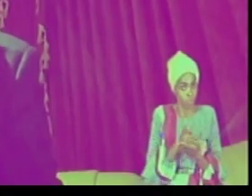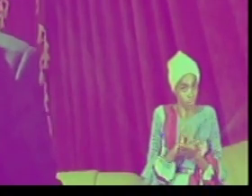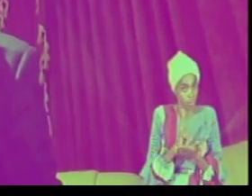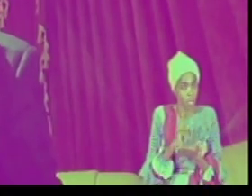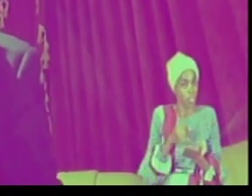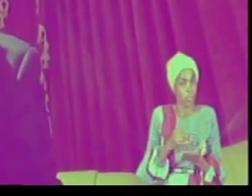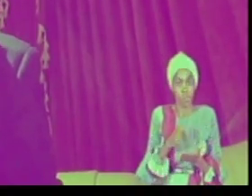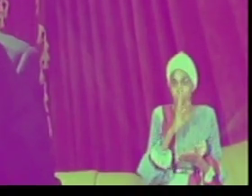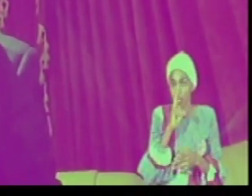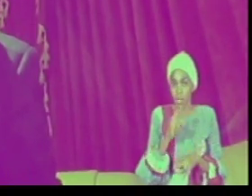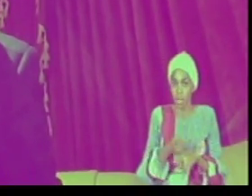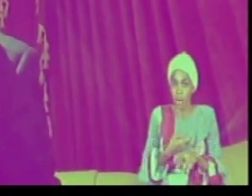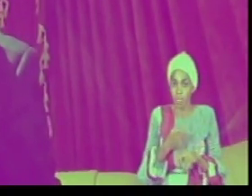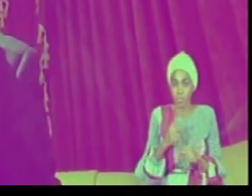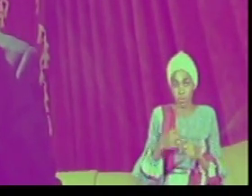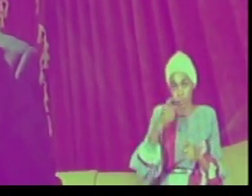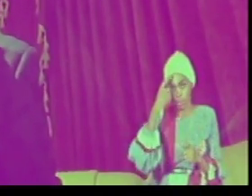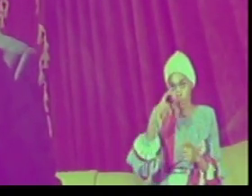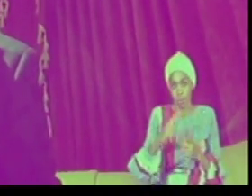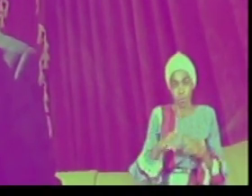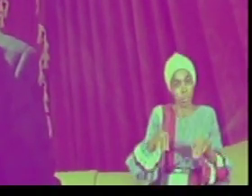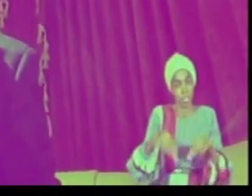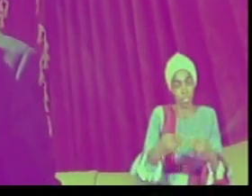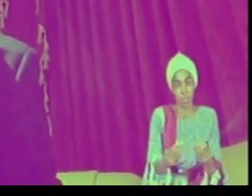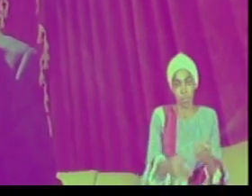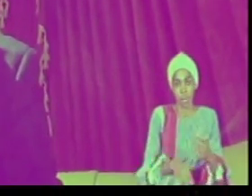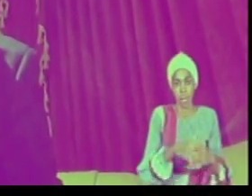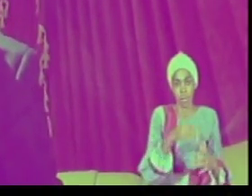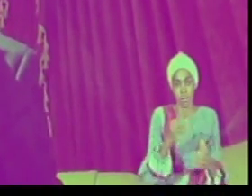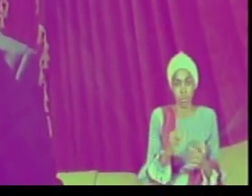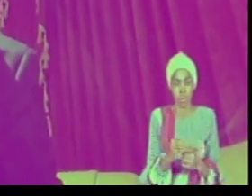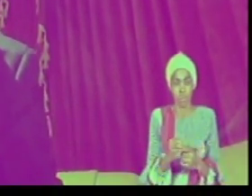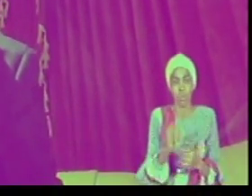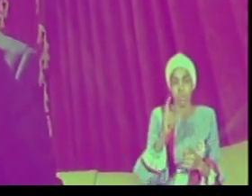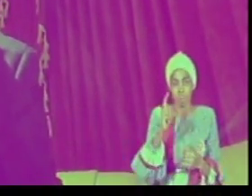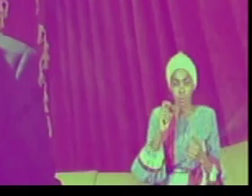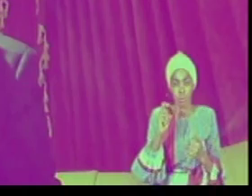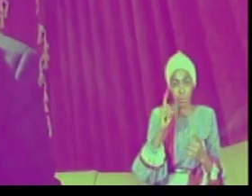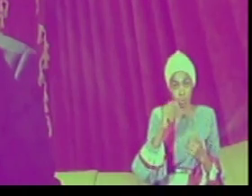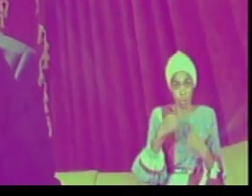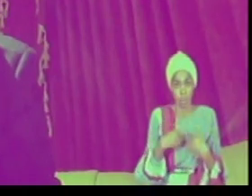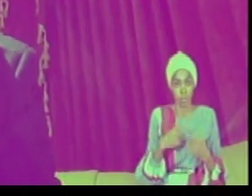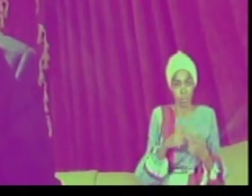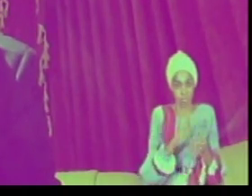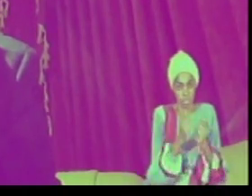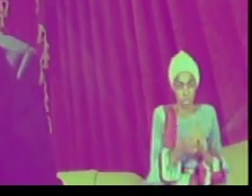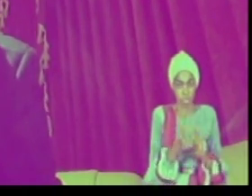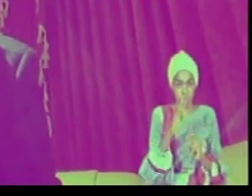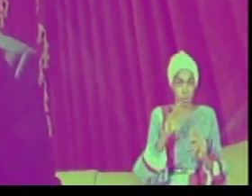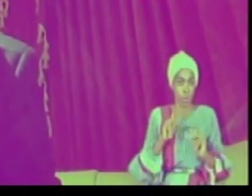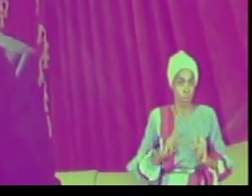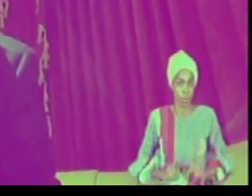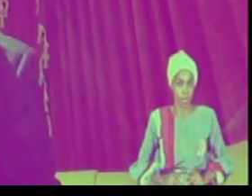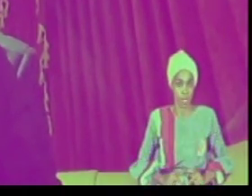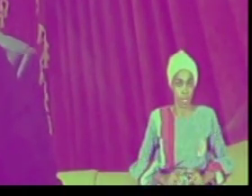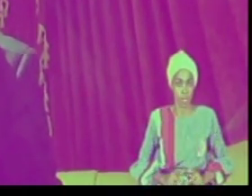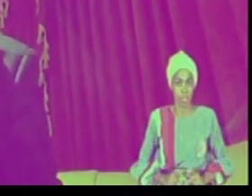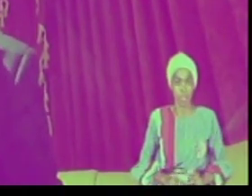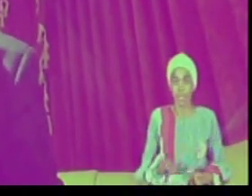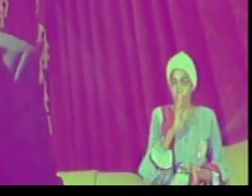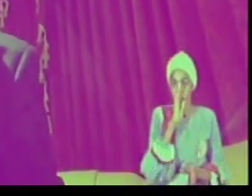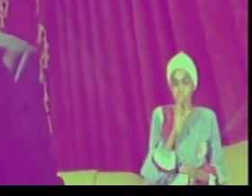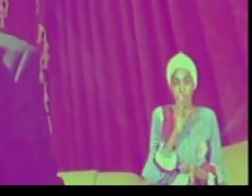means that you yourself must have a stable personality and a stable